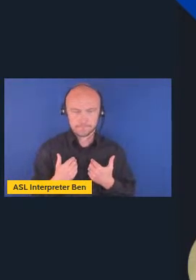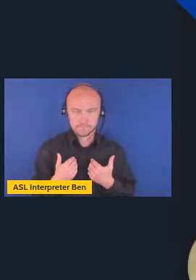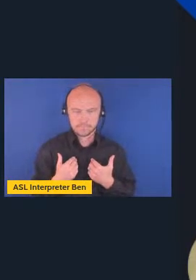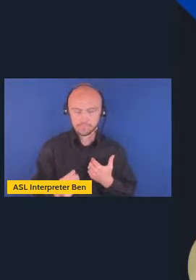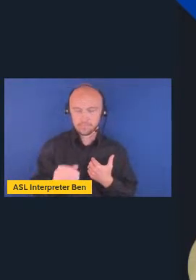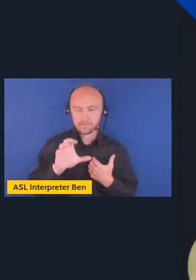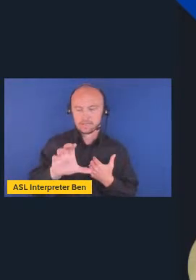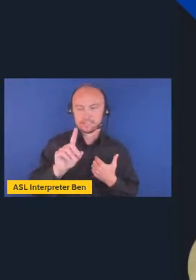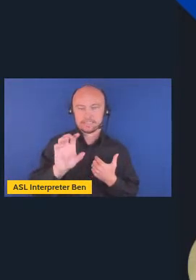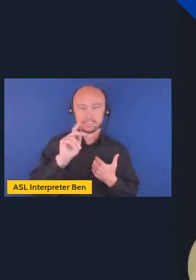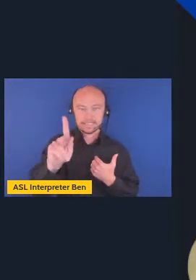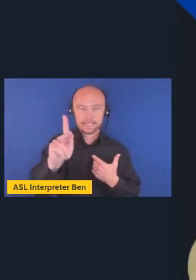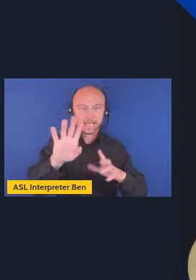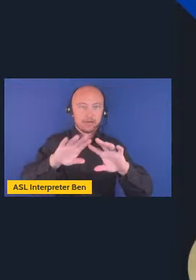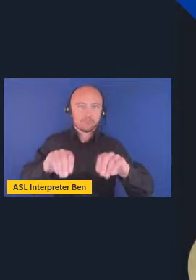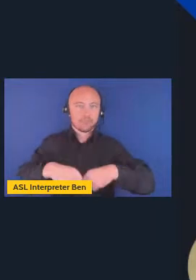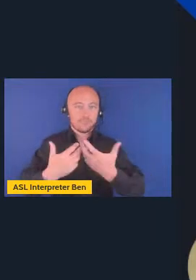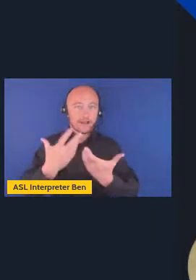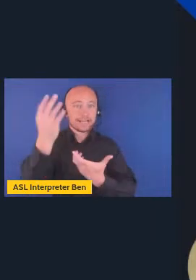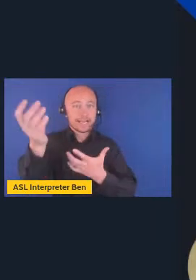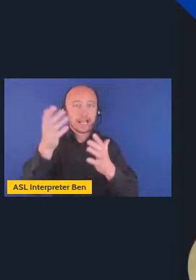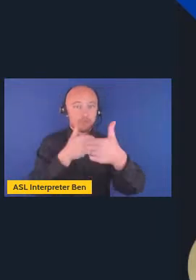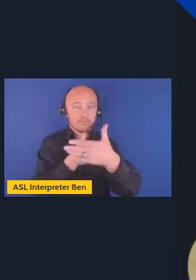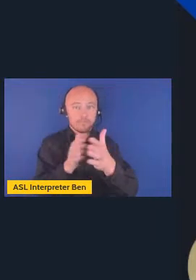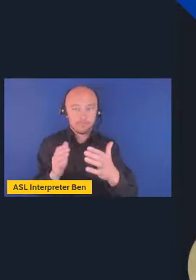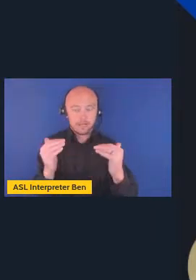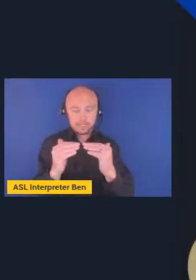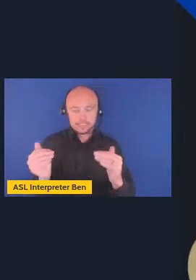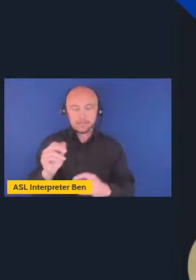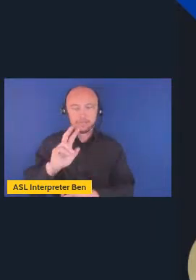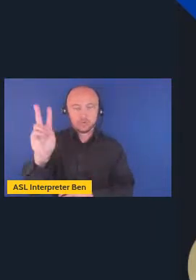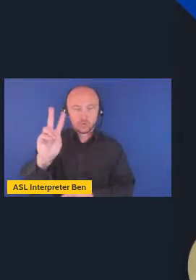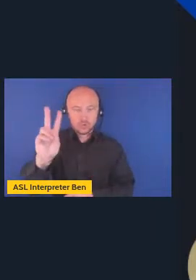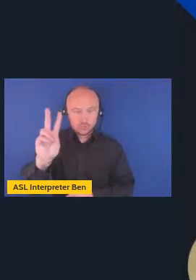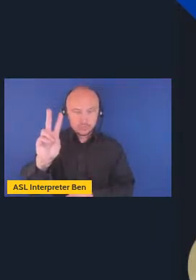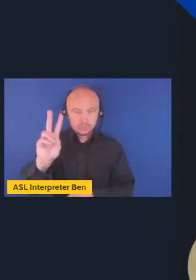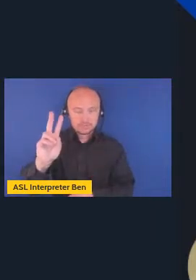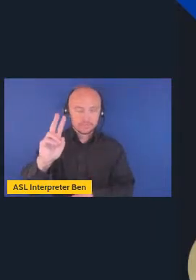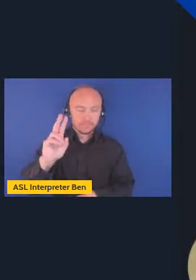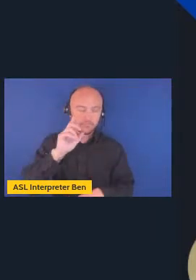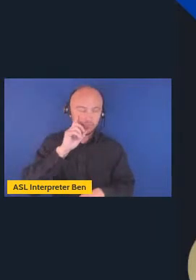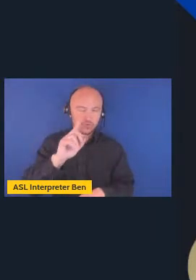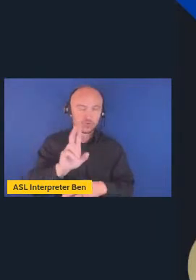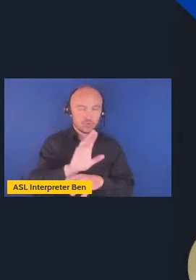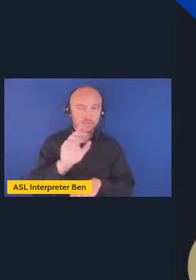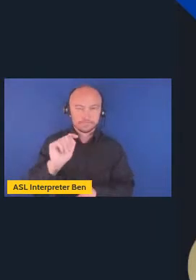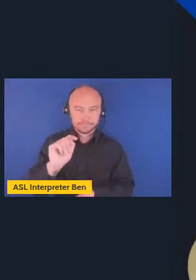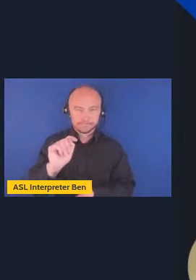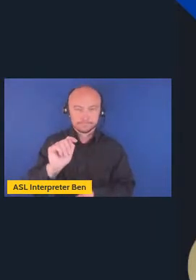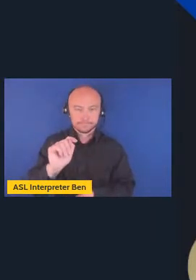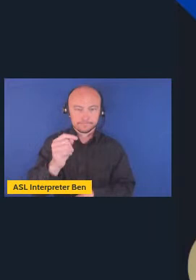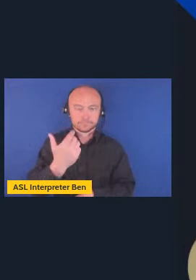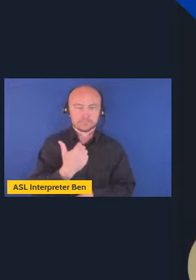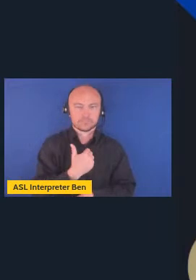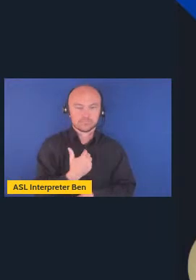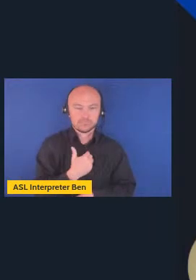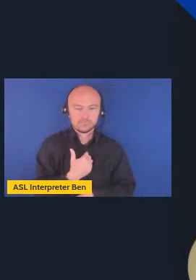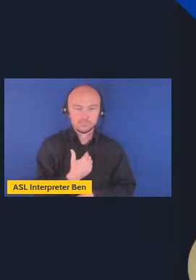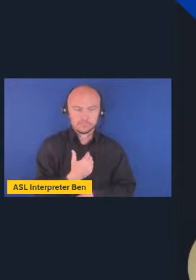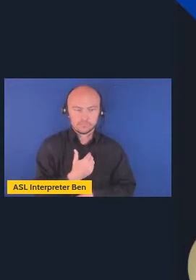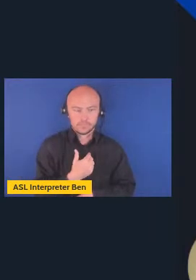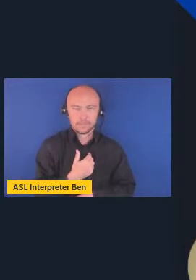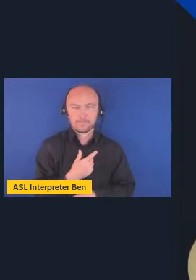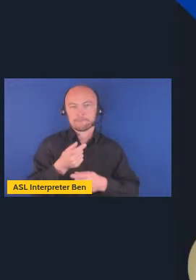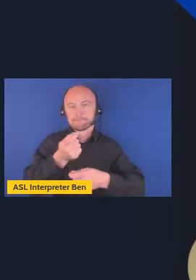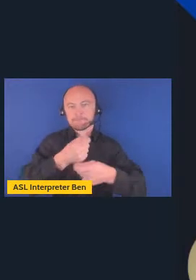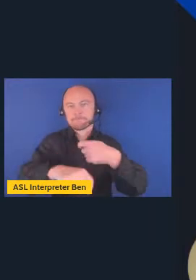CDK also provided some out-of-the-box level 2 constructs we could use to do it, but we wanted to have, rather than using